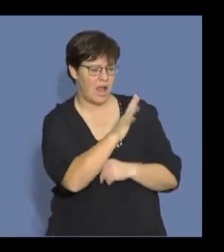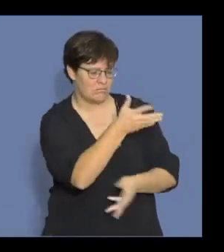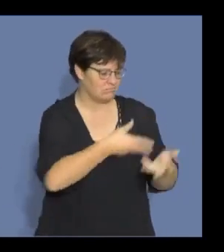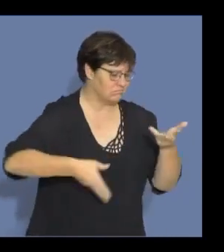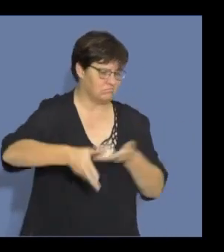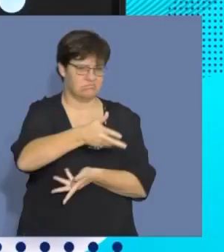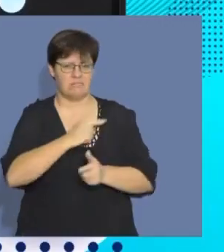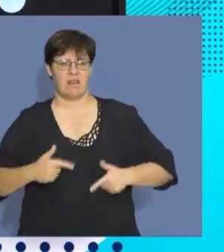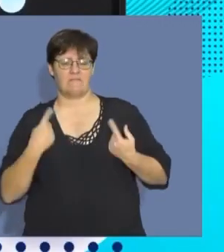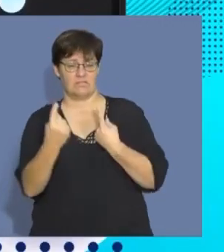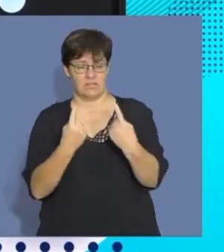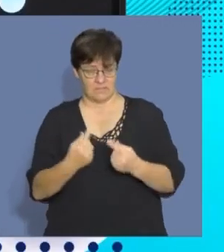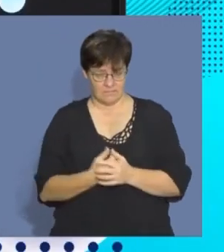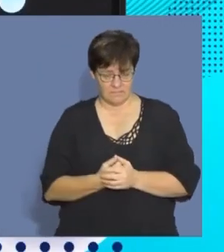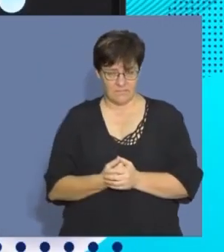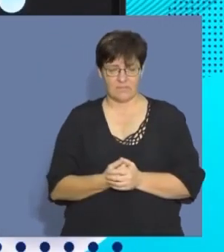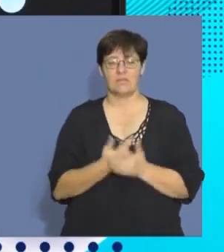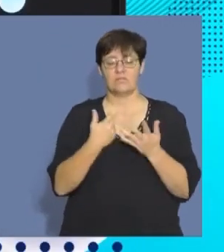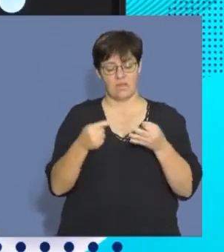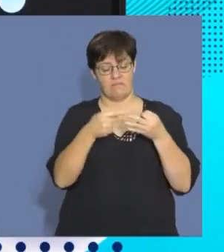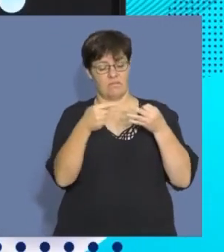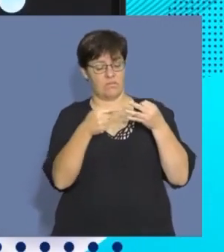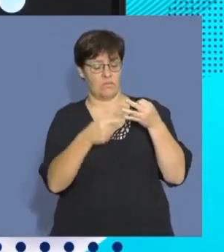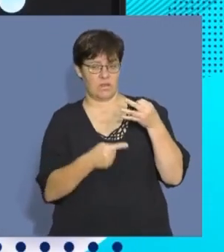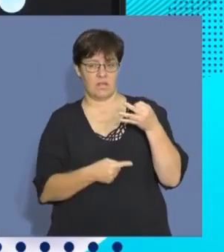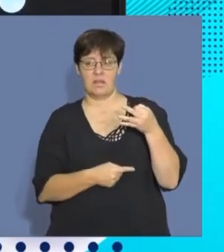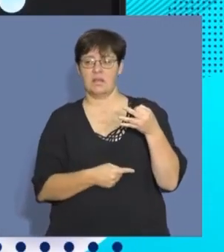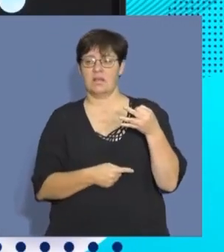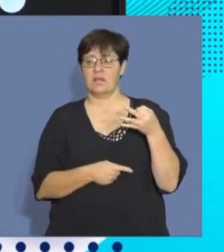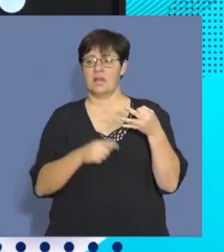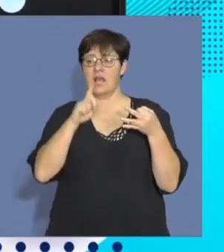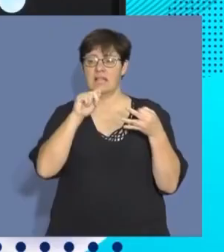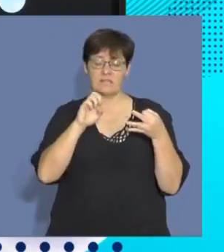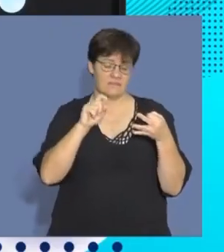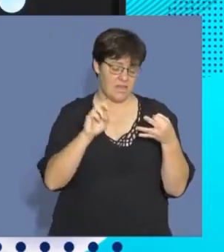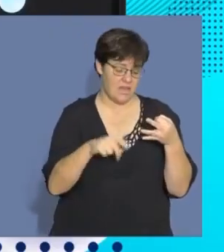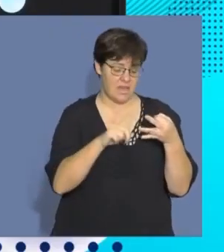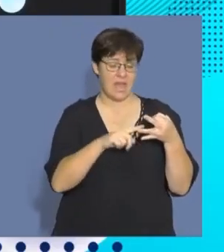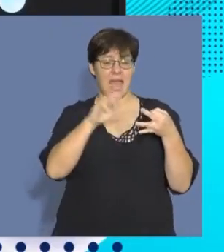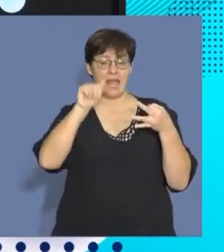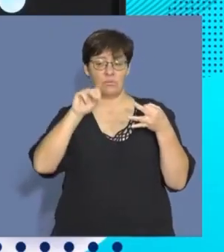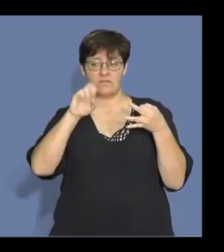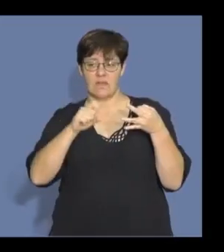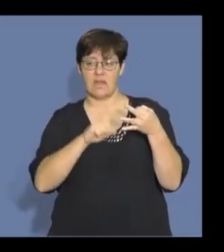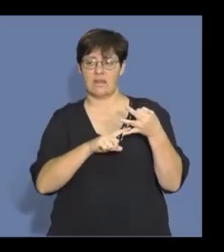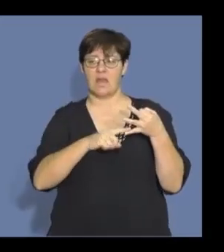of the biosphere again referred to three components: the lithosphere, the atmosphere, and the